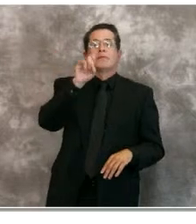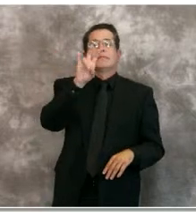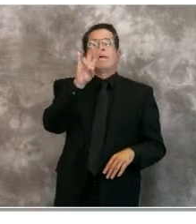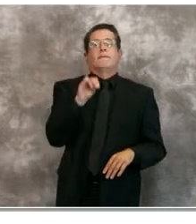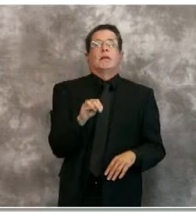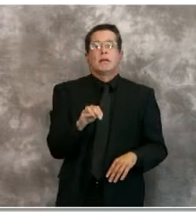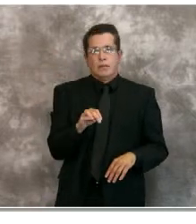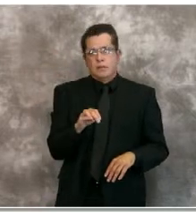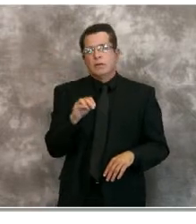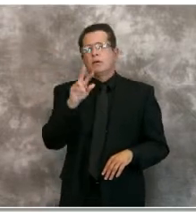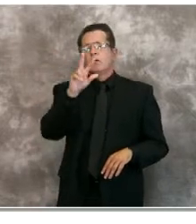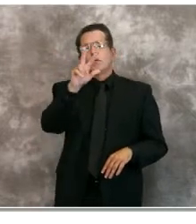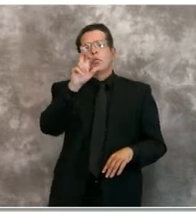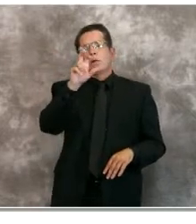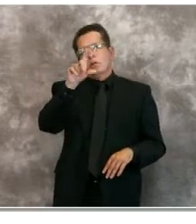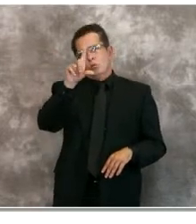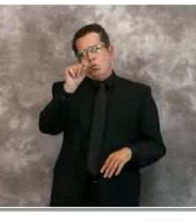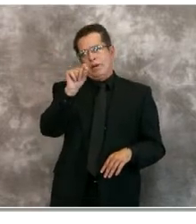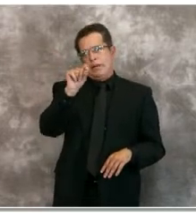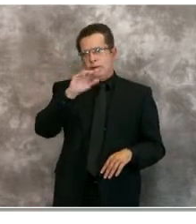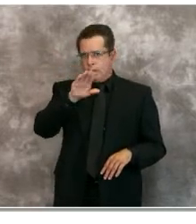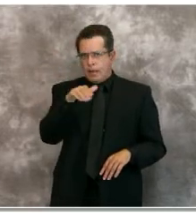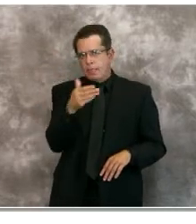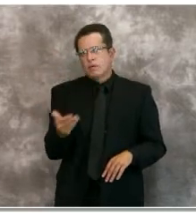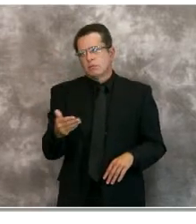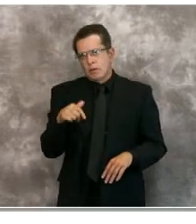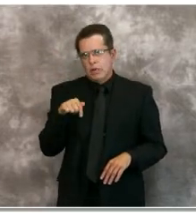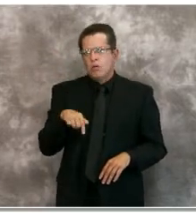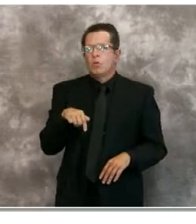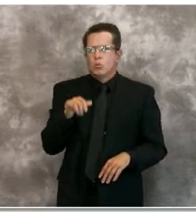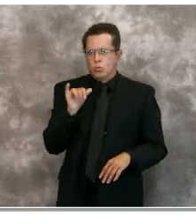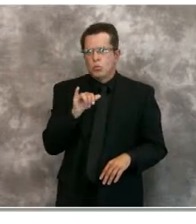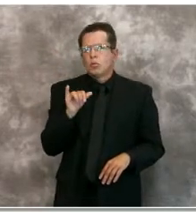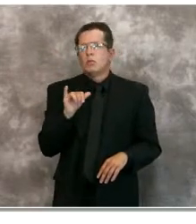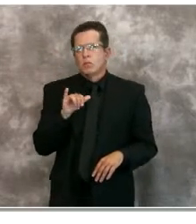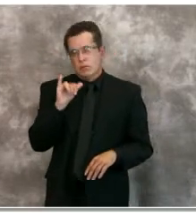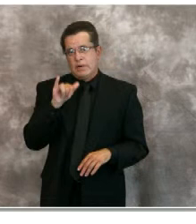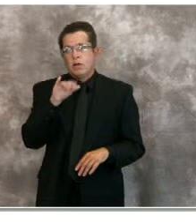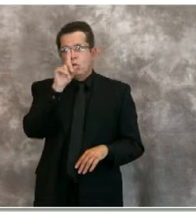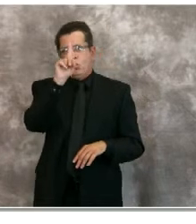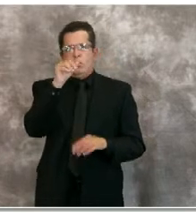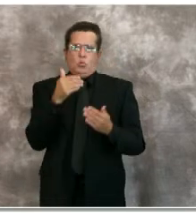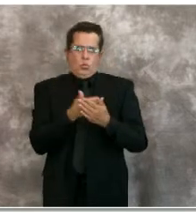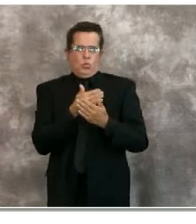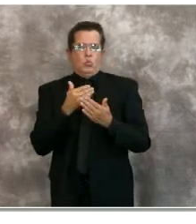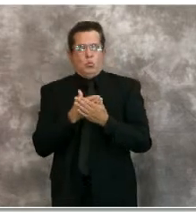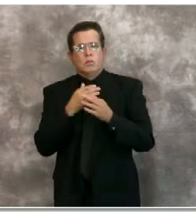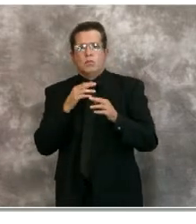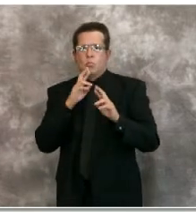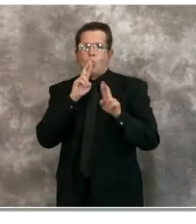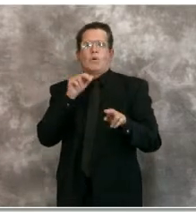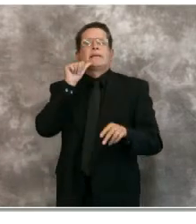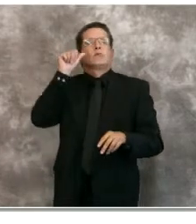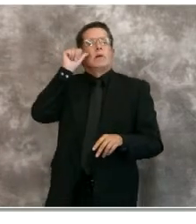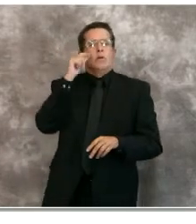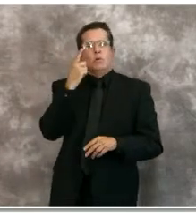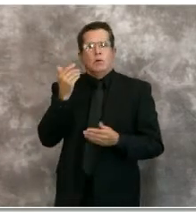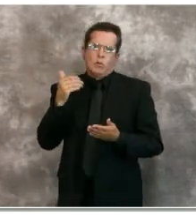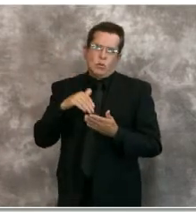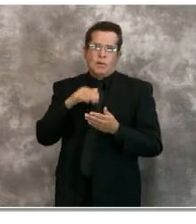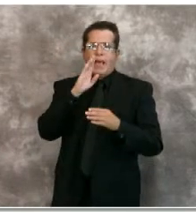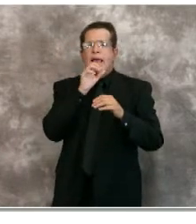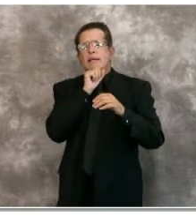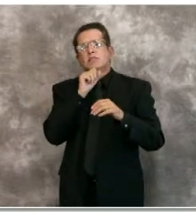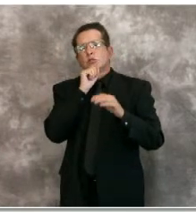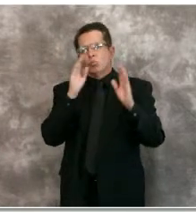includes 320 deaths, which includes one new death reported since yesterday. The age